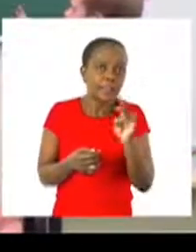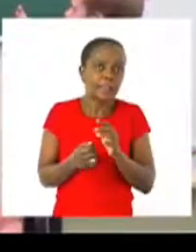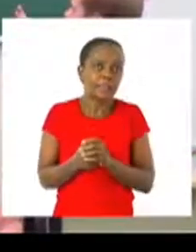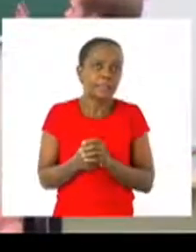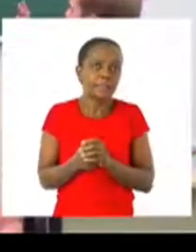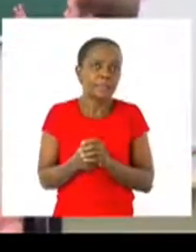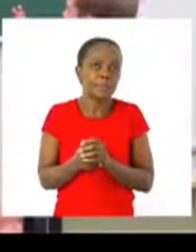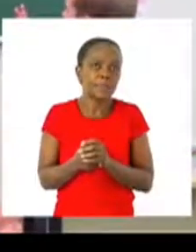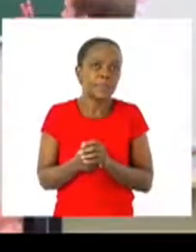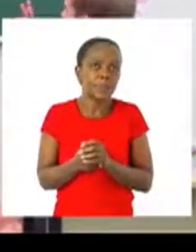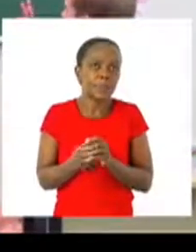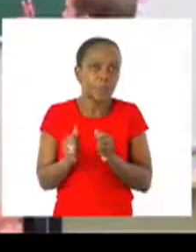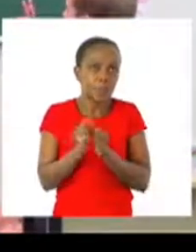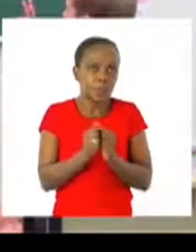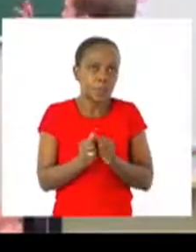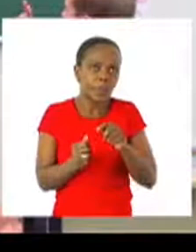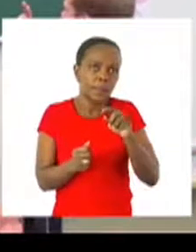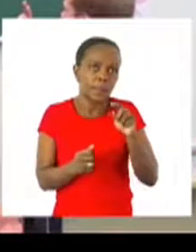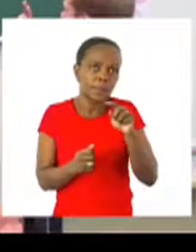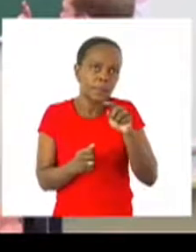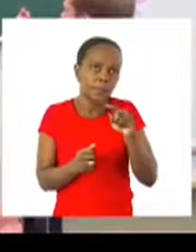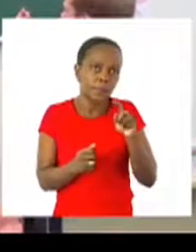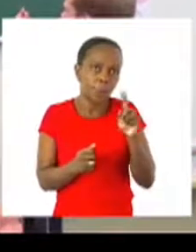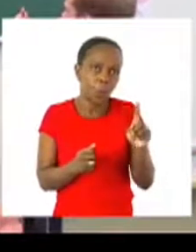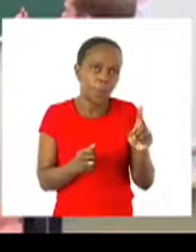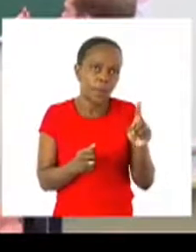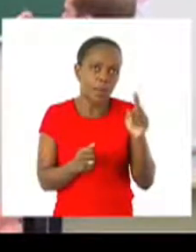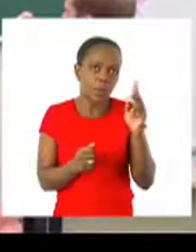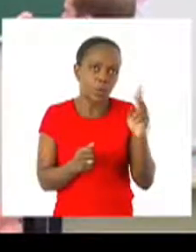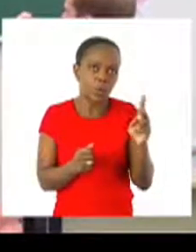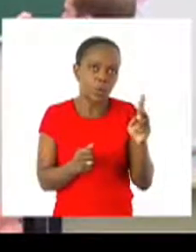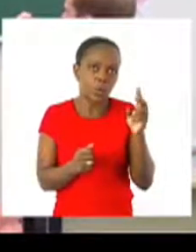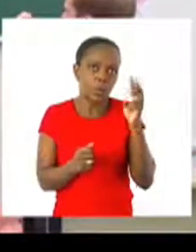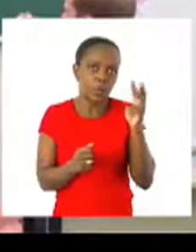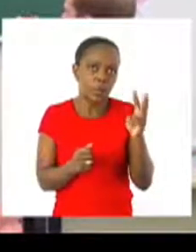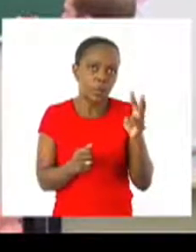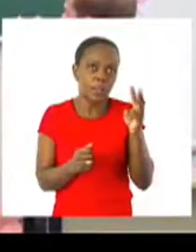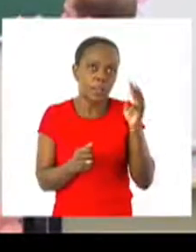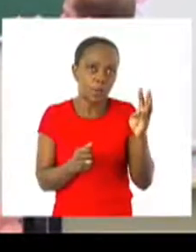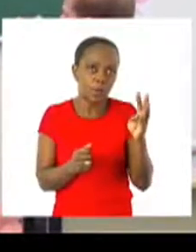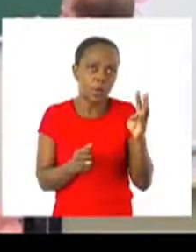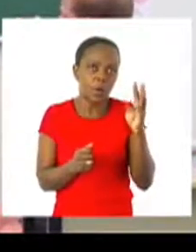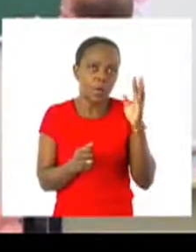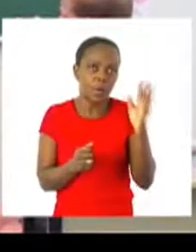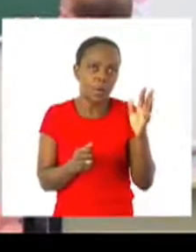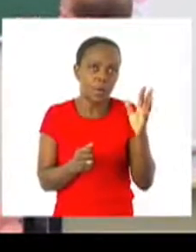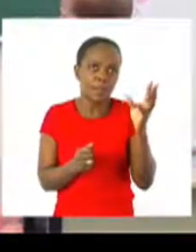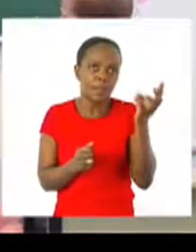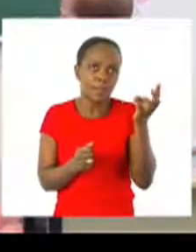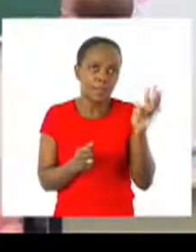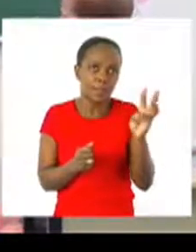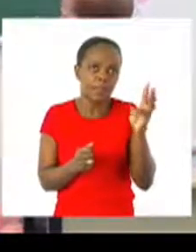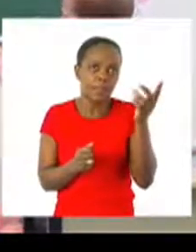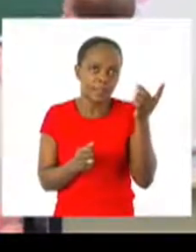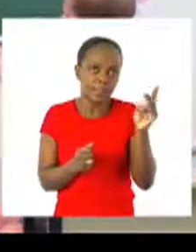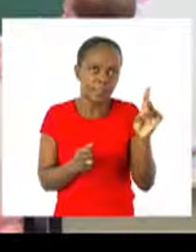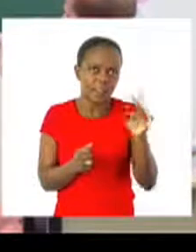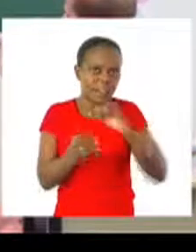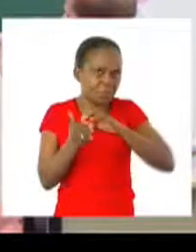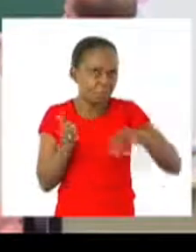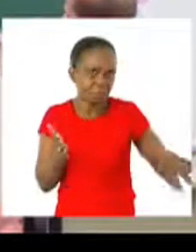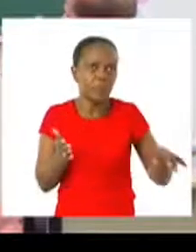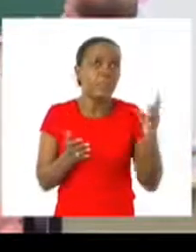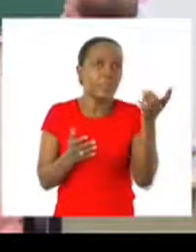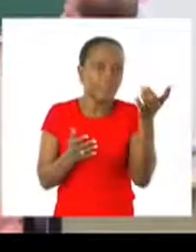them together. 7, 1, 2, 3, 4, 5, 6,